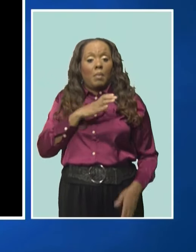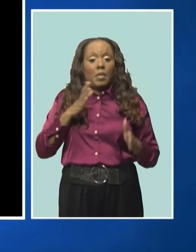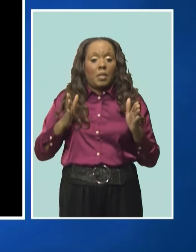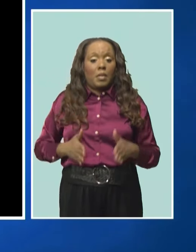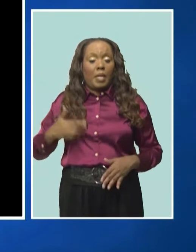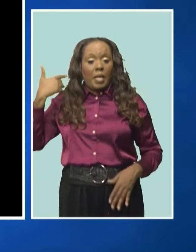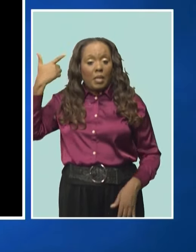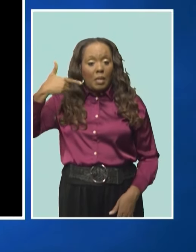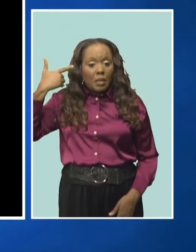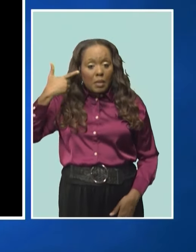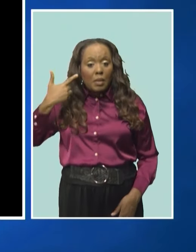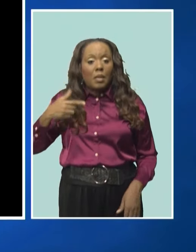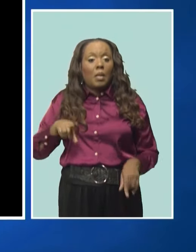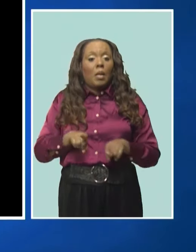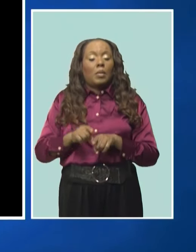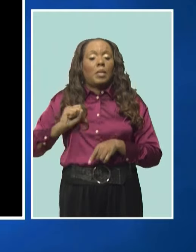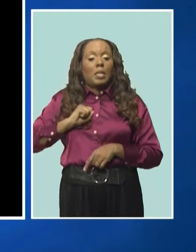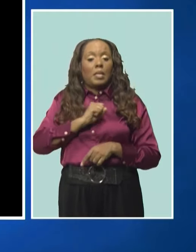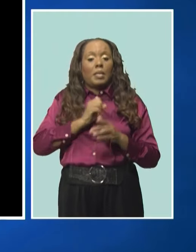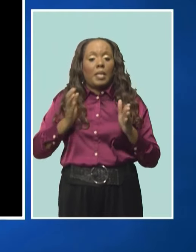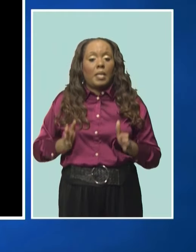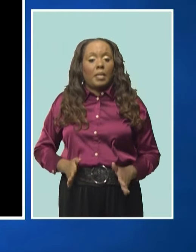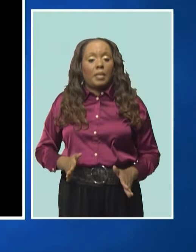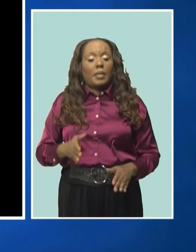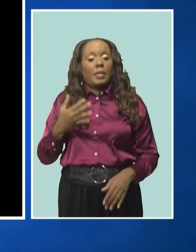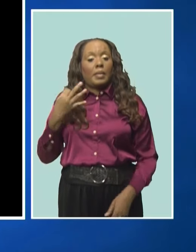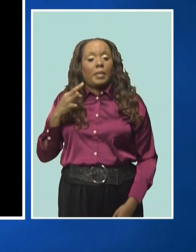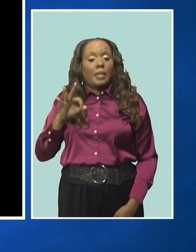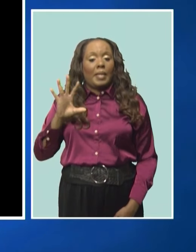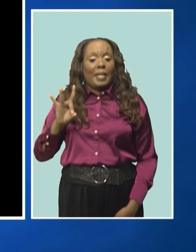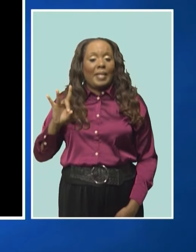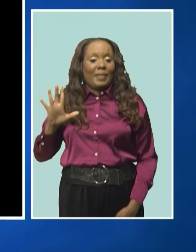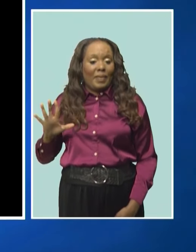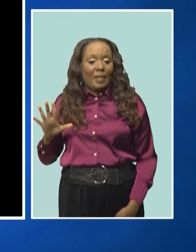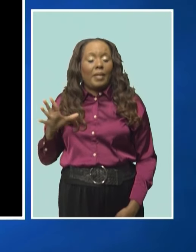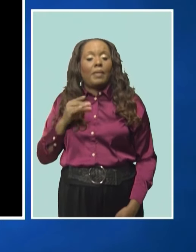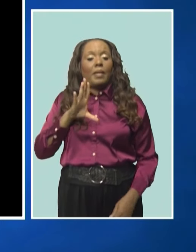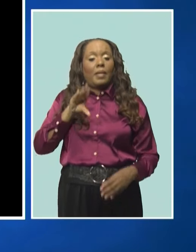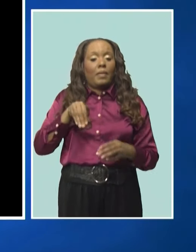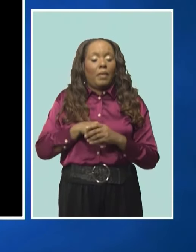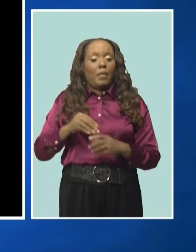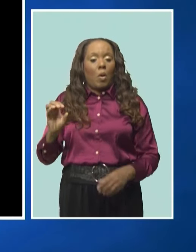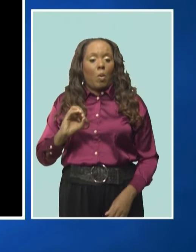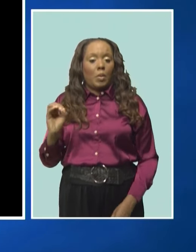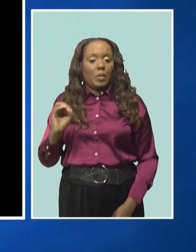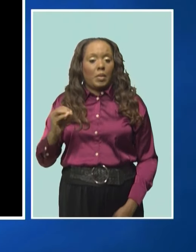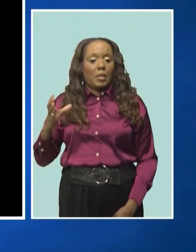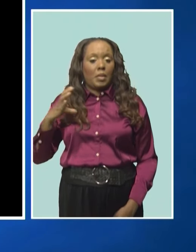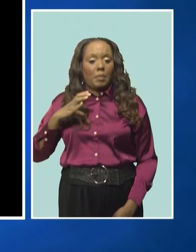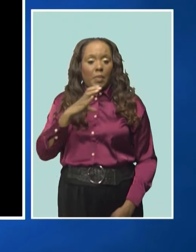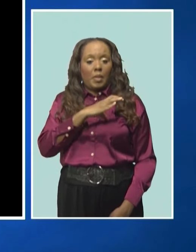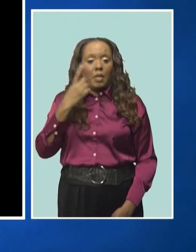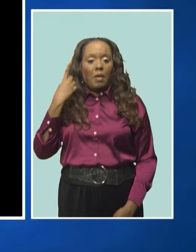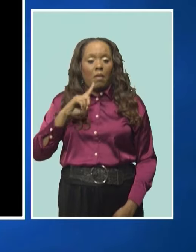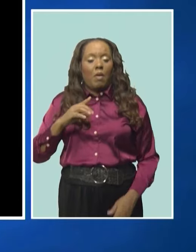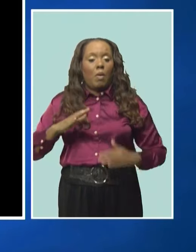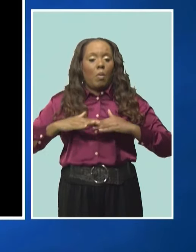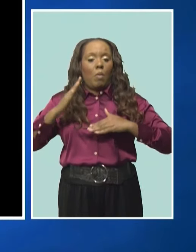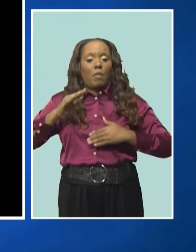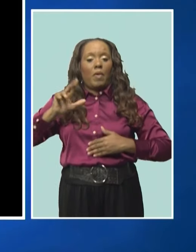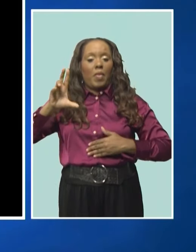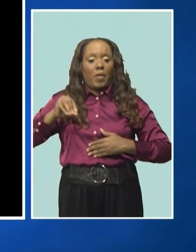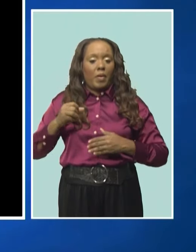1985 and a member of the Oystins Festival Organizing Committee for more than 3 decades. She says he was a faithful